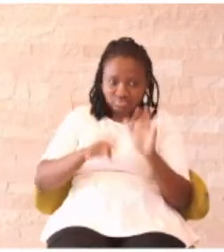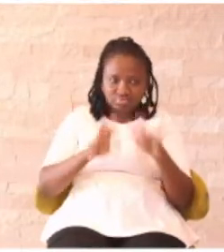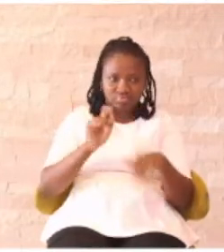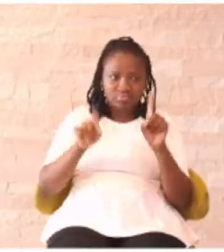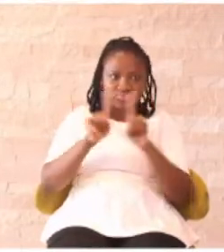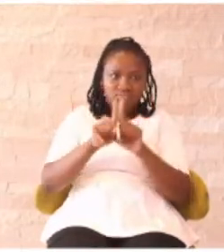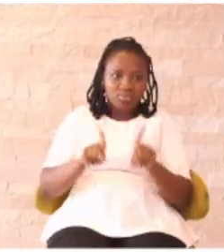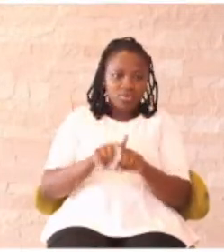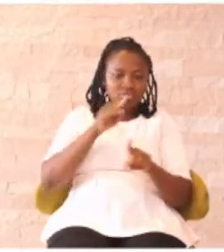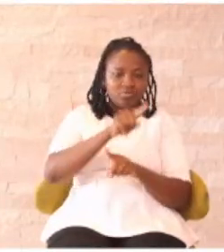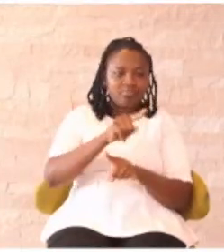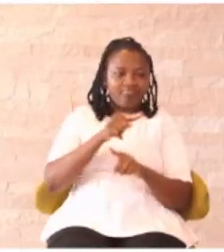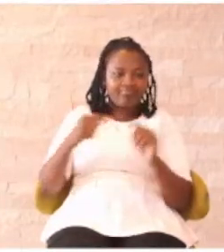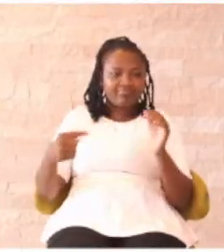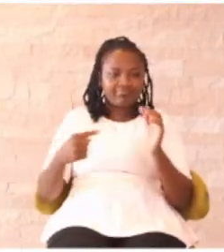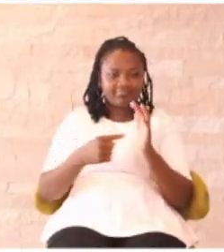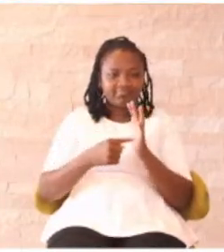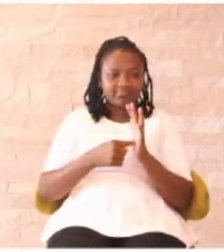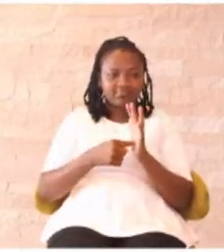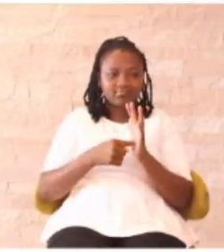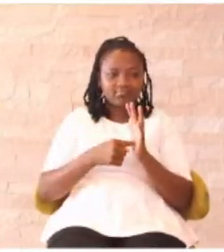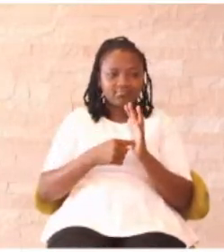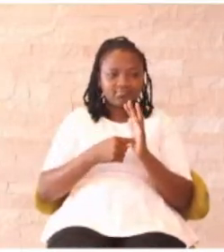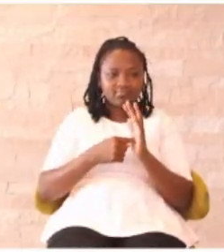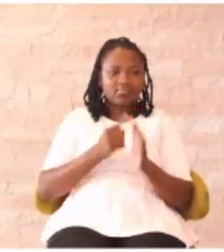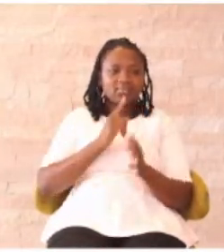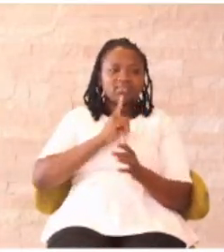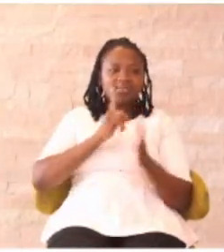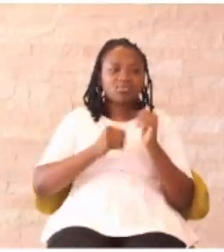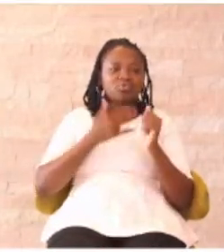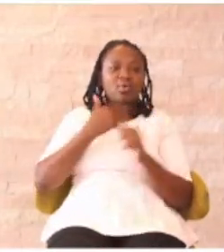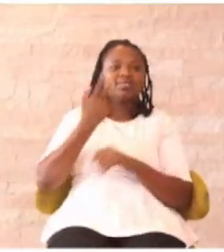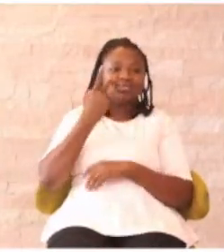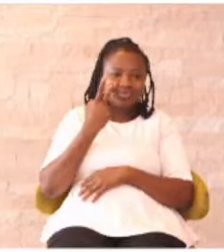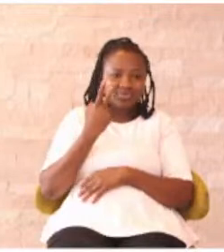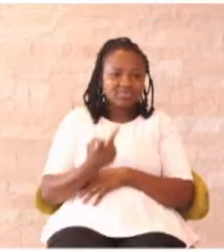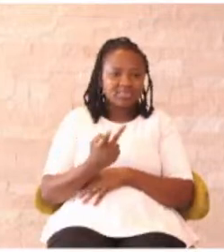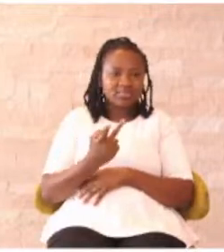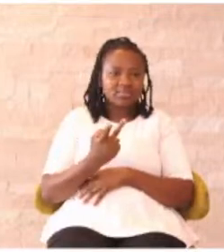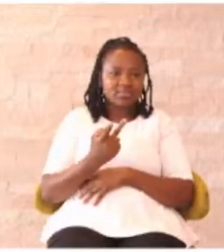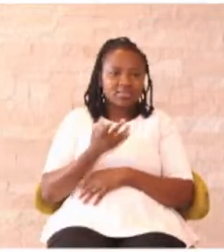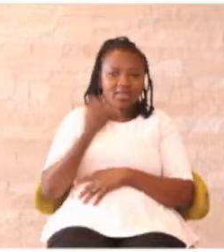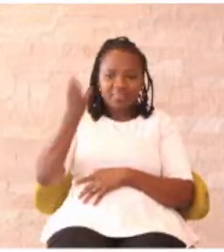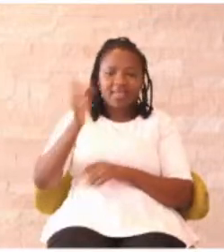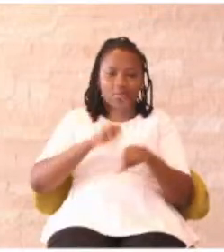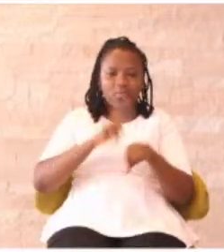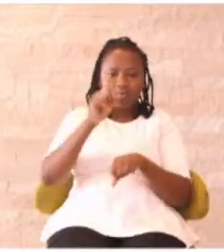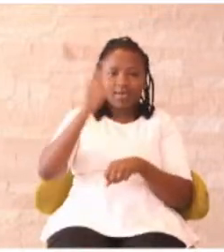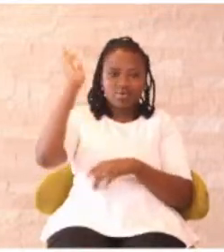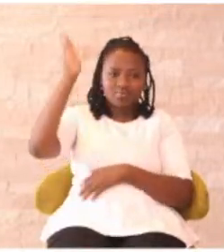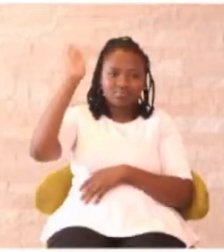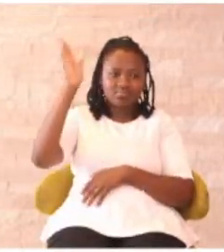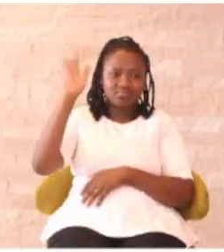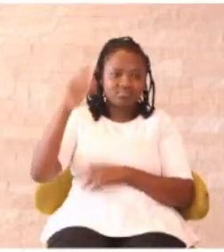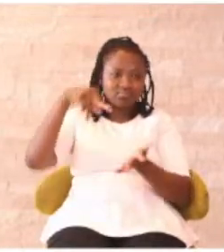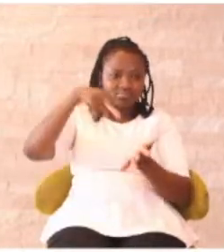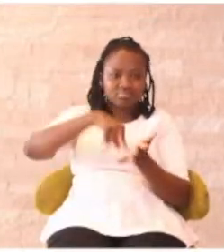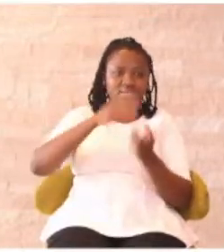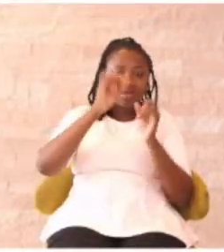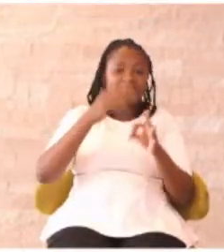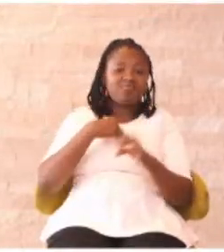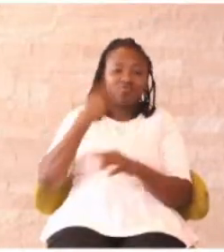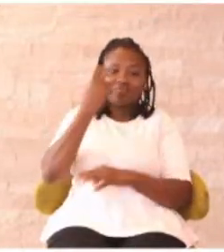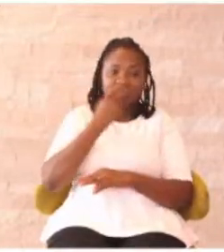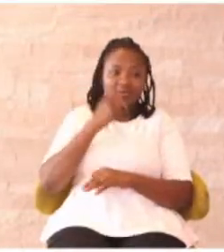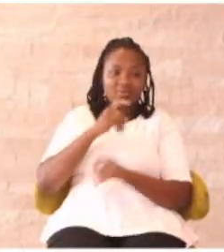was saying that she also actually wants to see it come out in presentations. Otherwise, it doesn't count. Also,